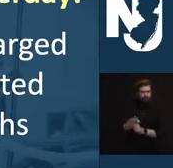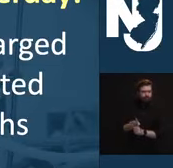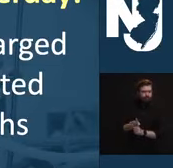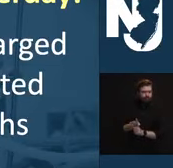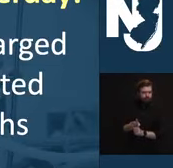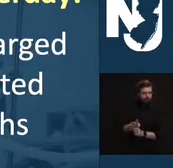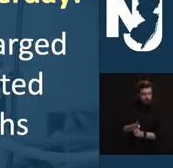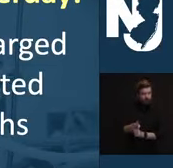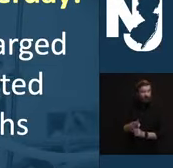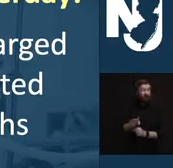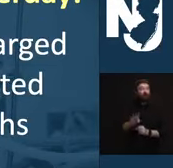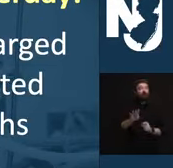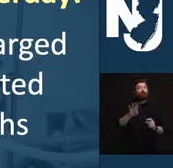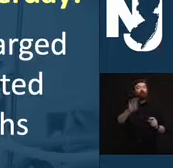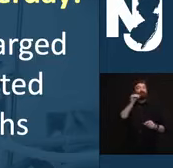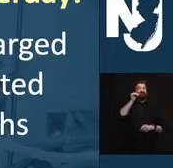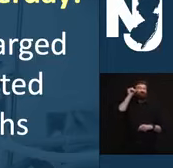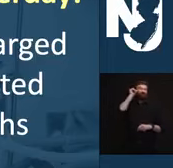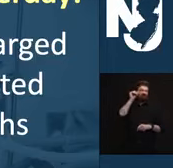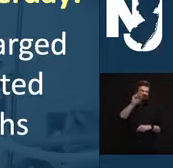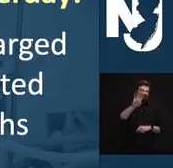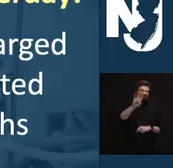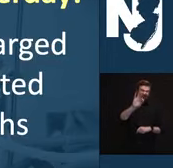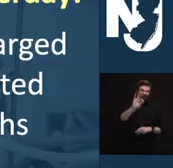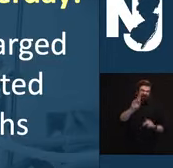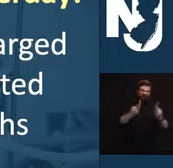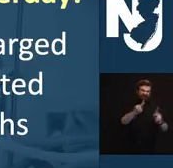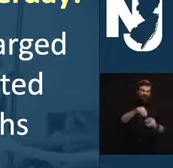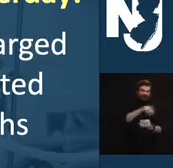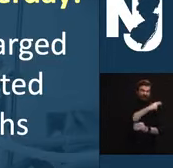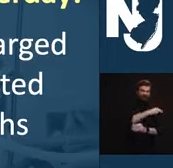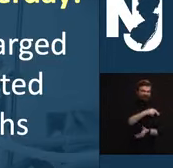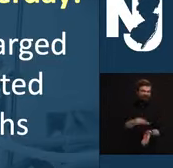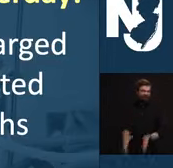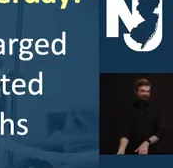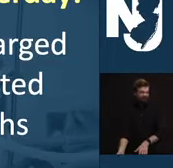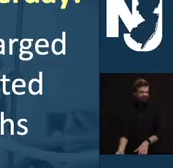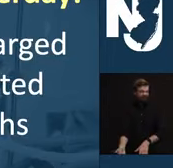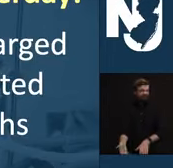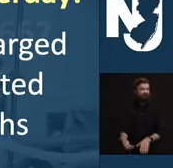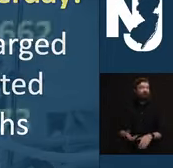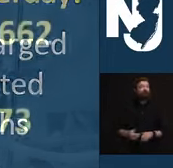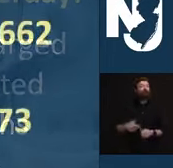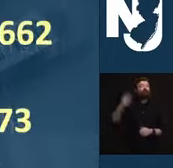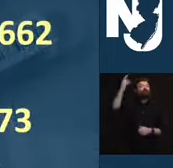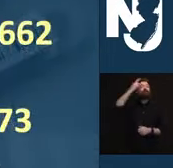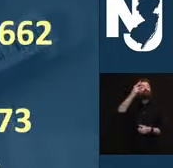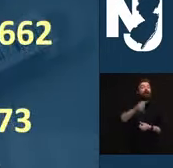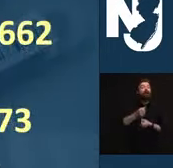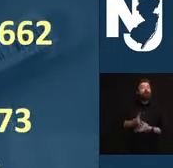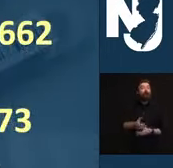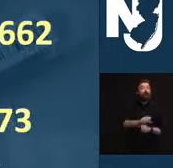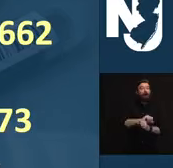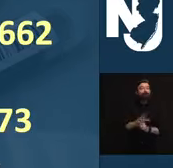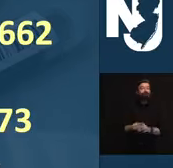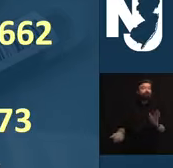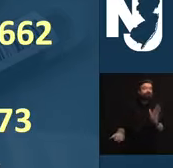yesterday. And again, they're pending confirmation. Bless them. Today, we are recording an additional